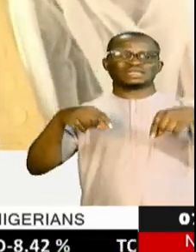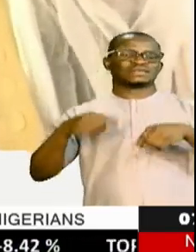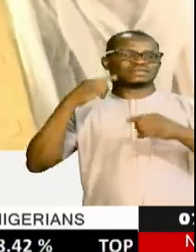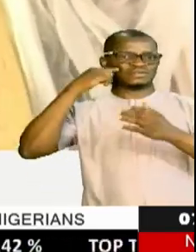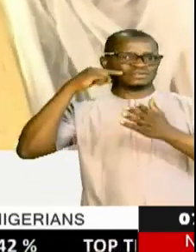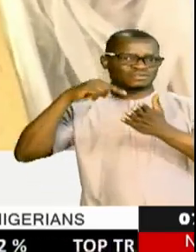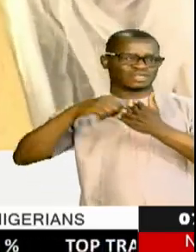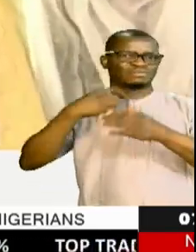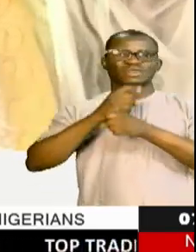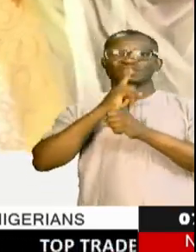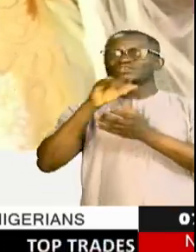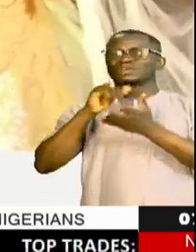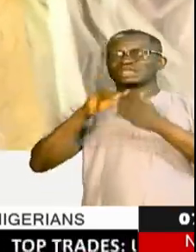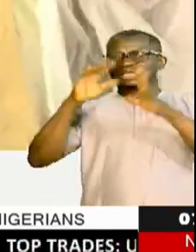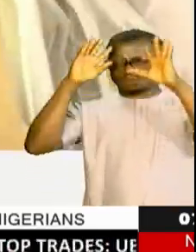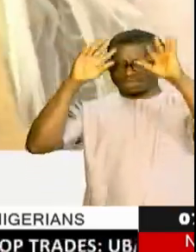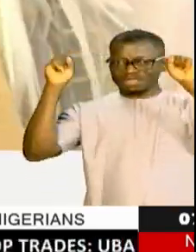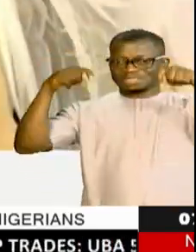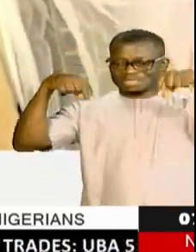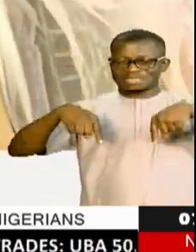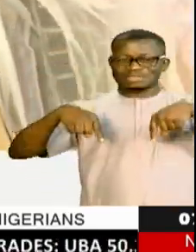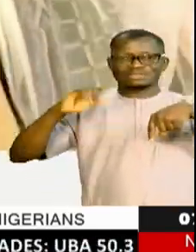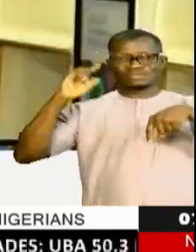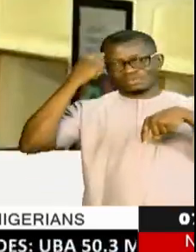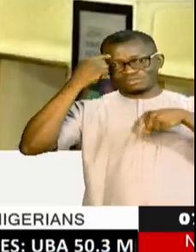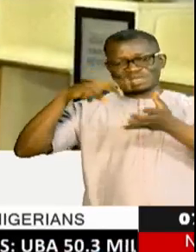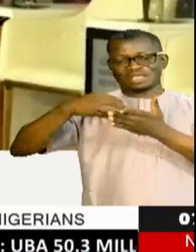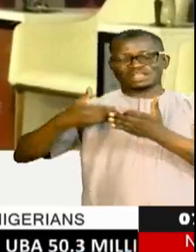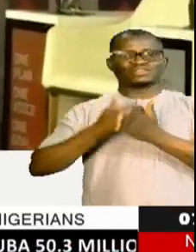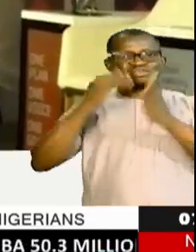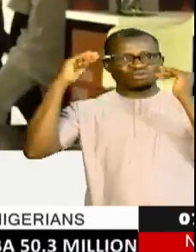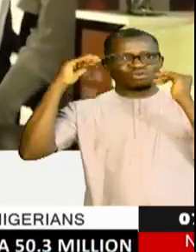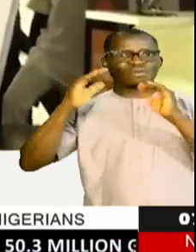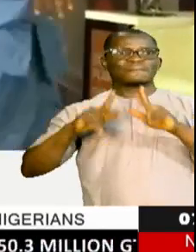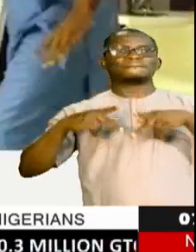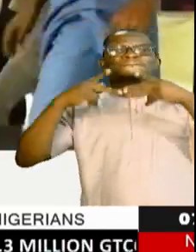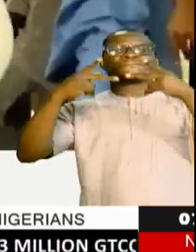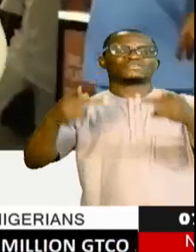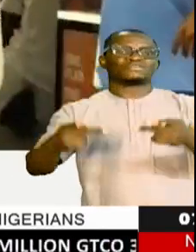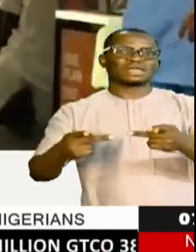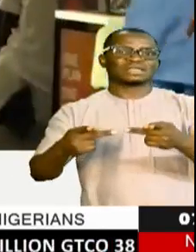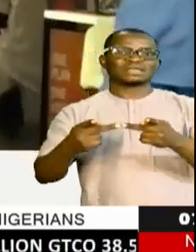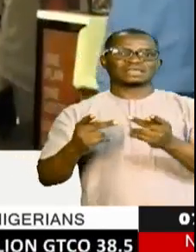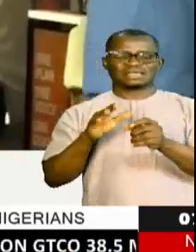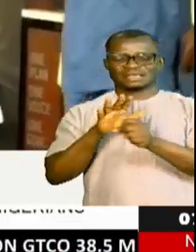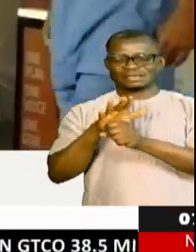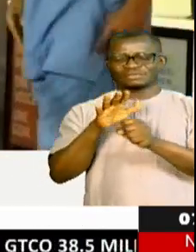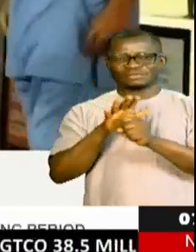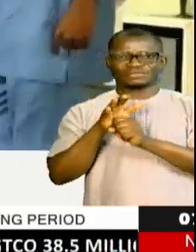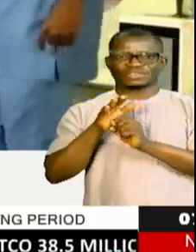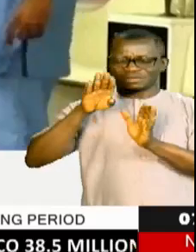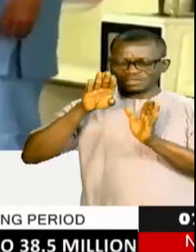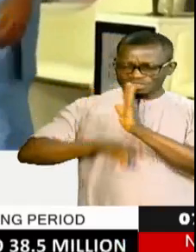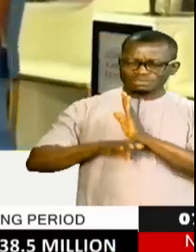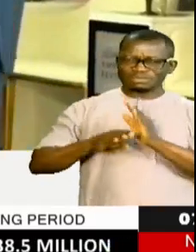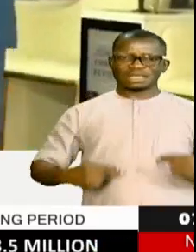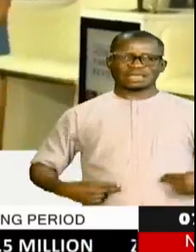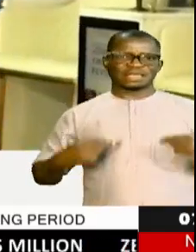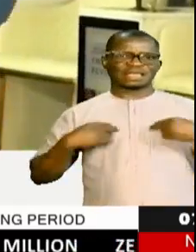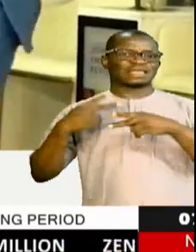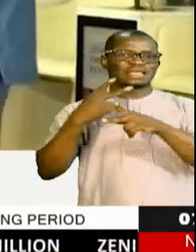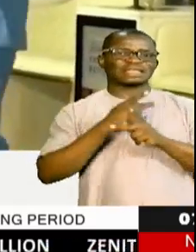would ensure the president's renewed hope aspiration of providing prompt, affordable, and sustainable health care to